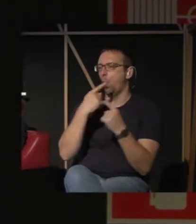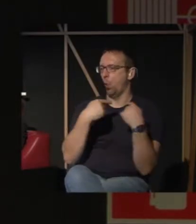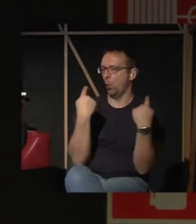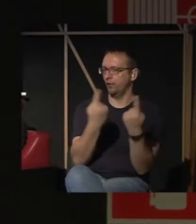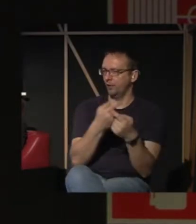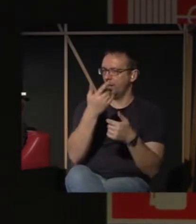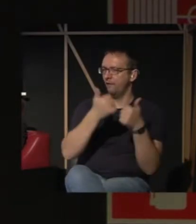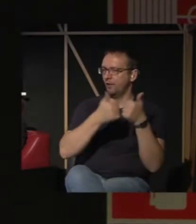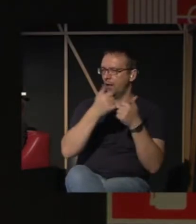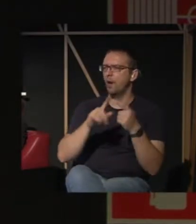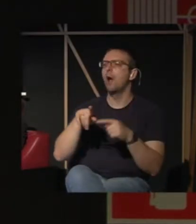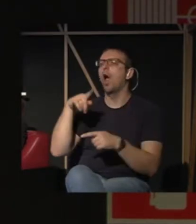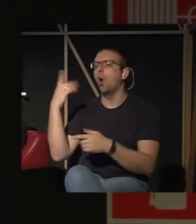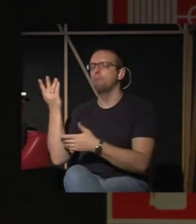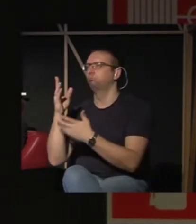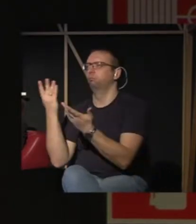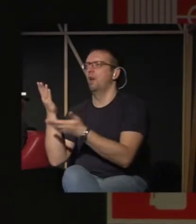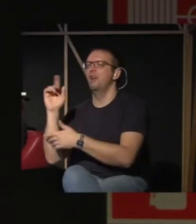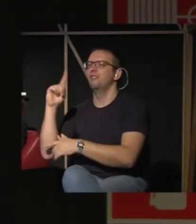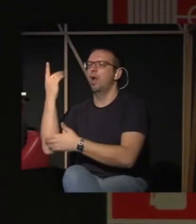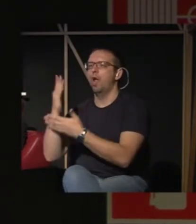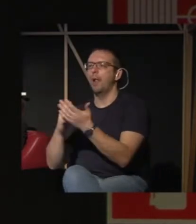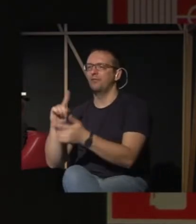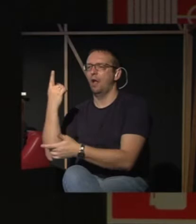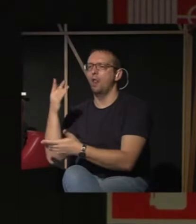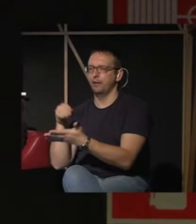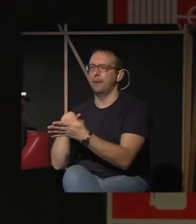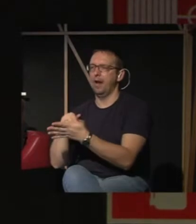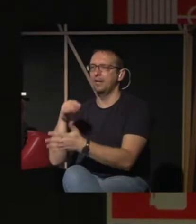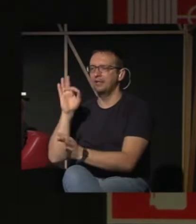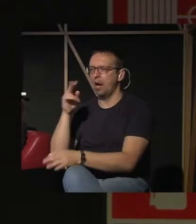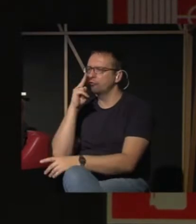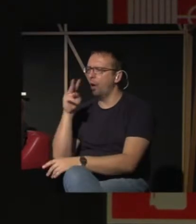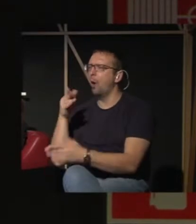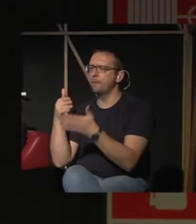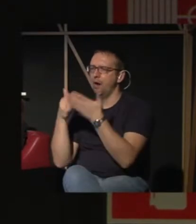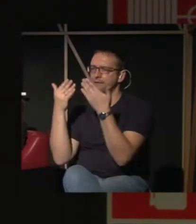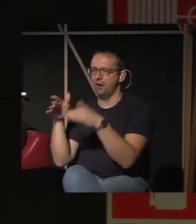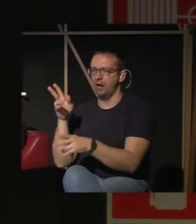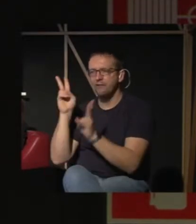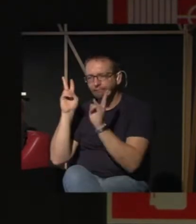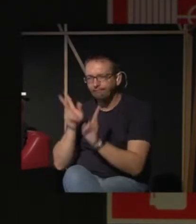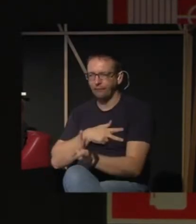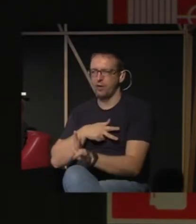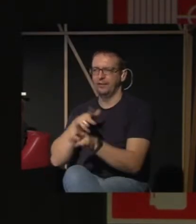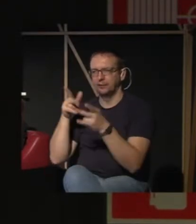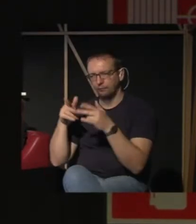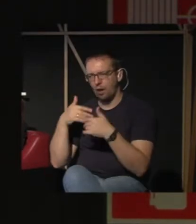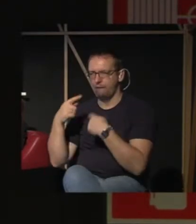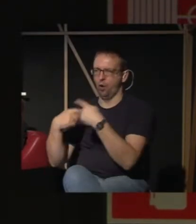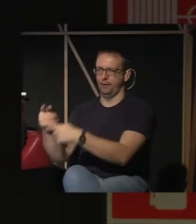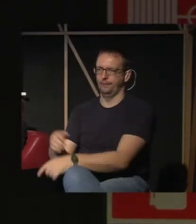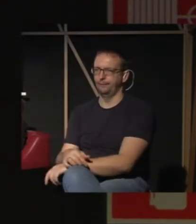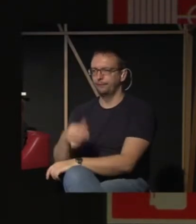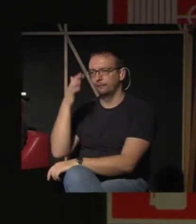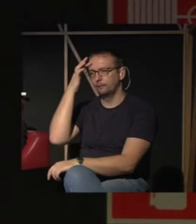incorporate into the tournament itself, we have taken note of this. This is in a final report that we have, and all